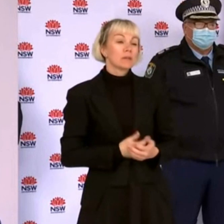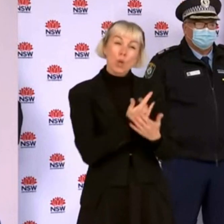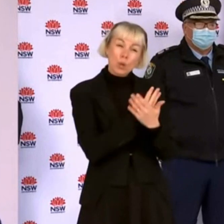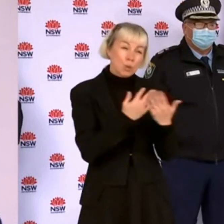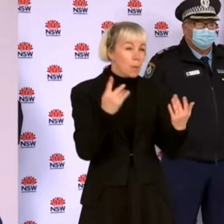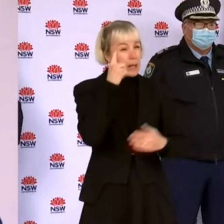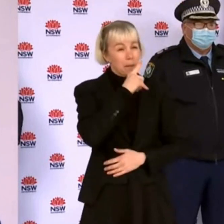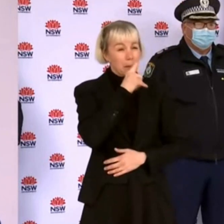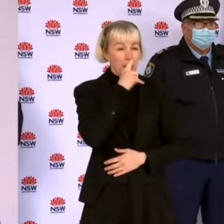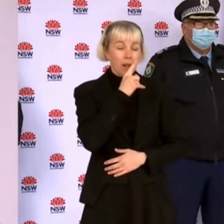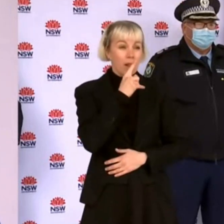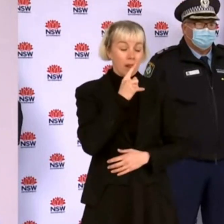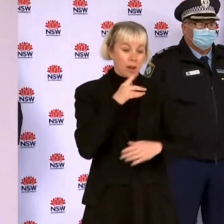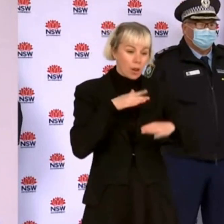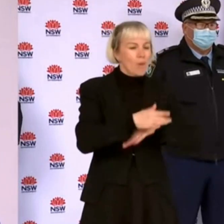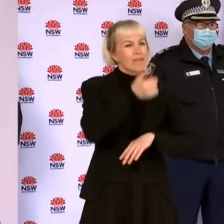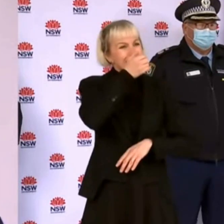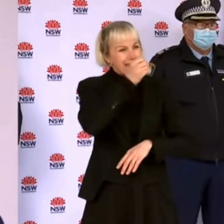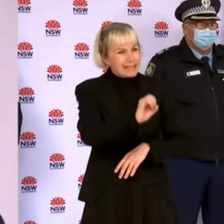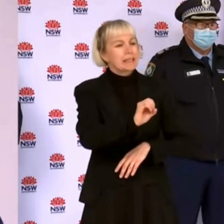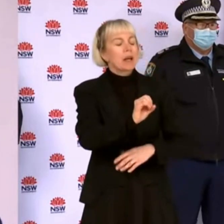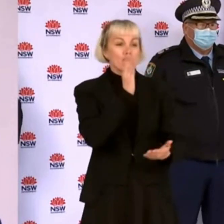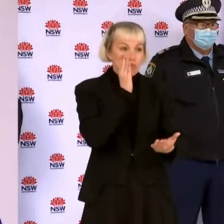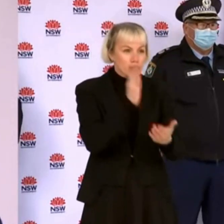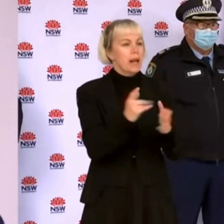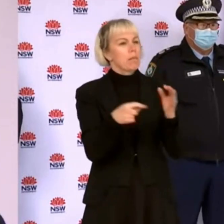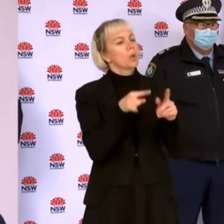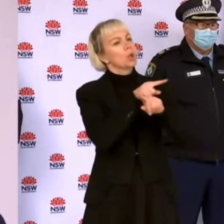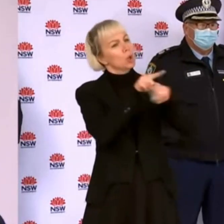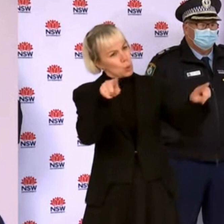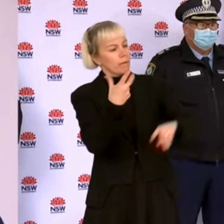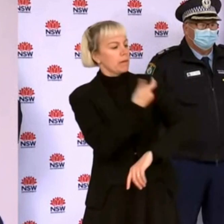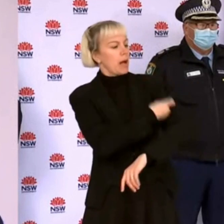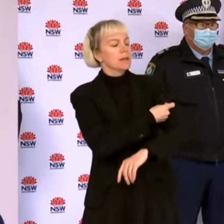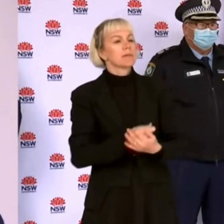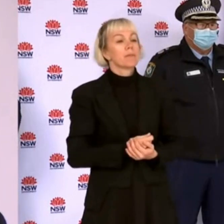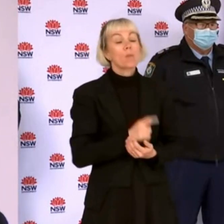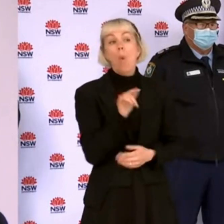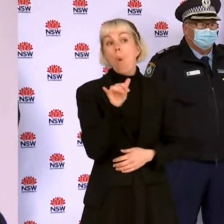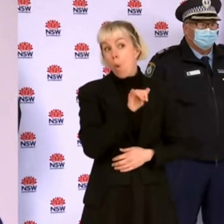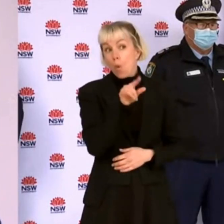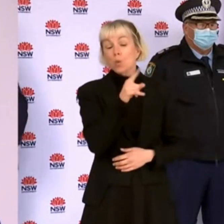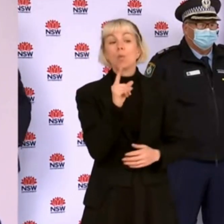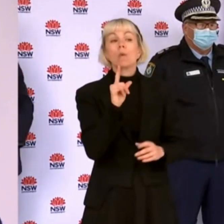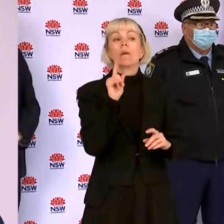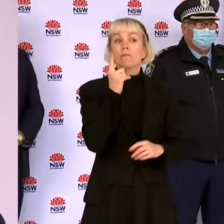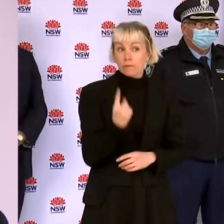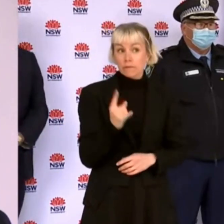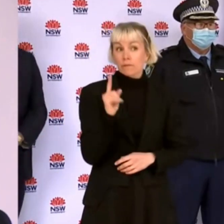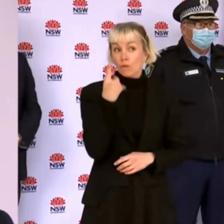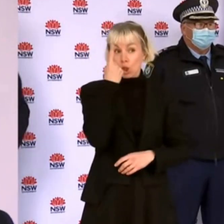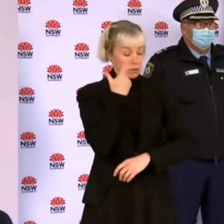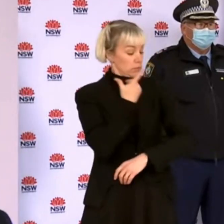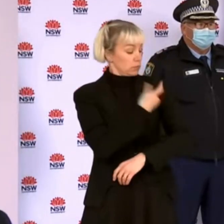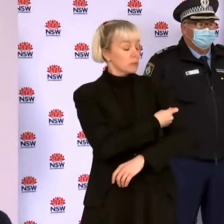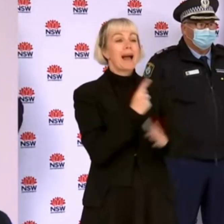Wales, and now is such an important time for you to get vaccinated. Equally, if you've had the first jab of AstraZeneca, no matter how old you are, please